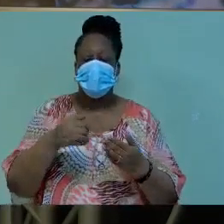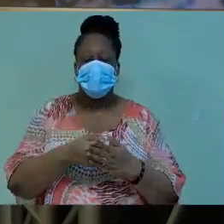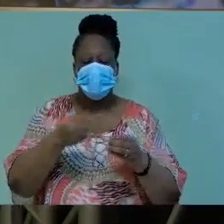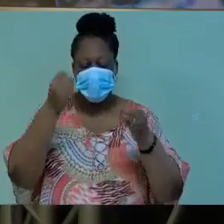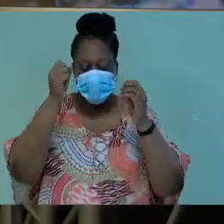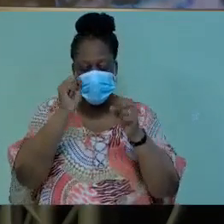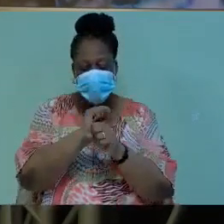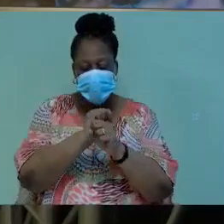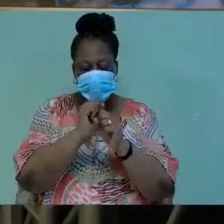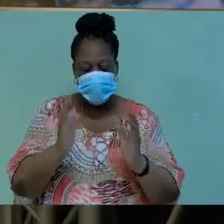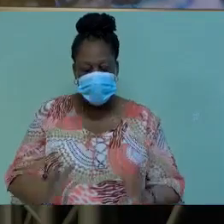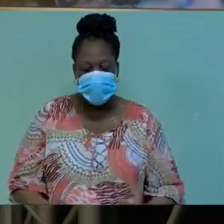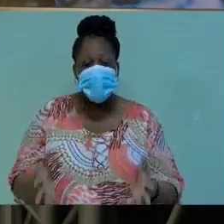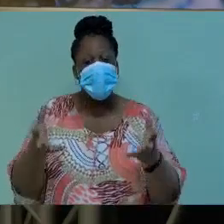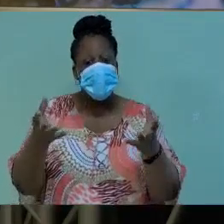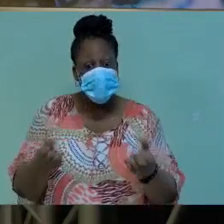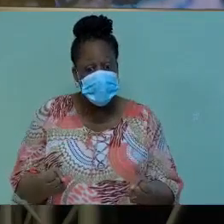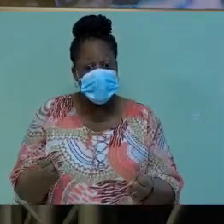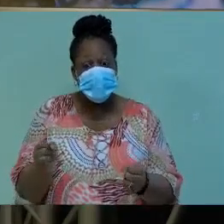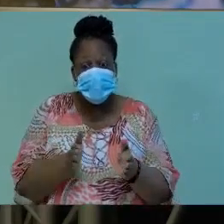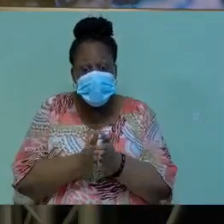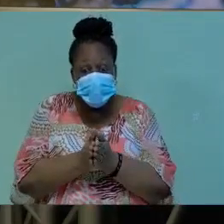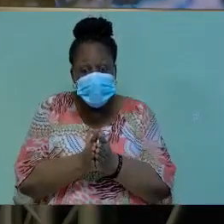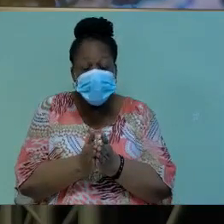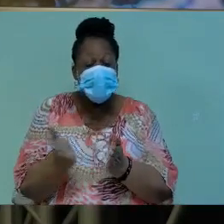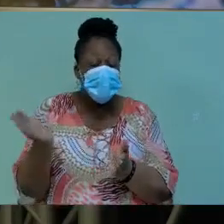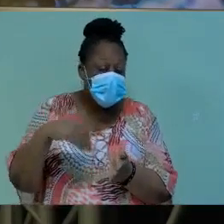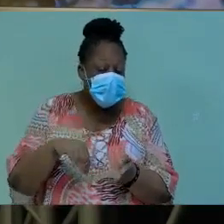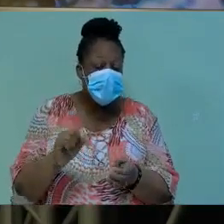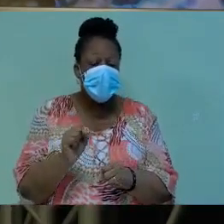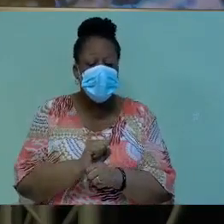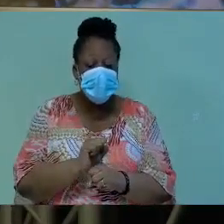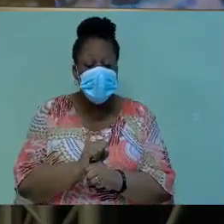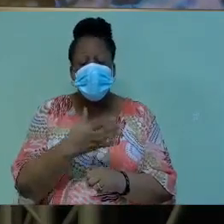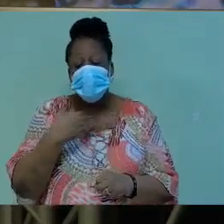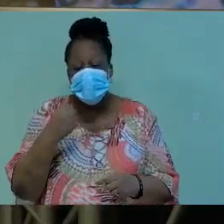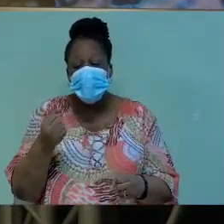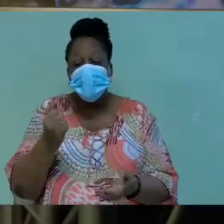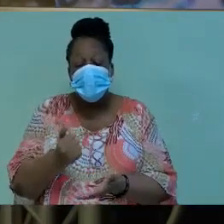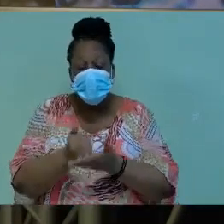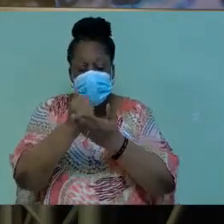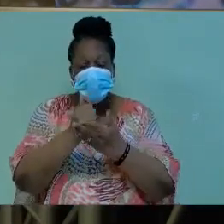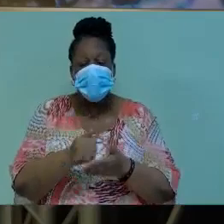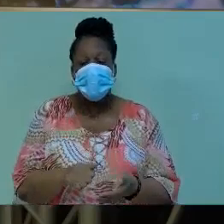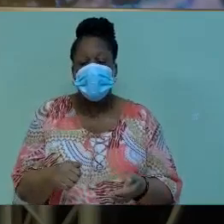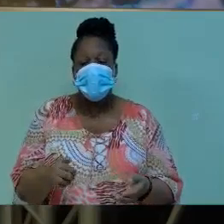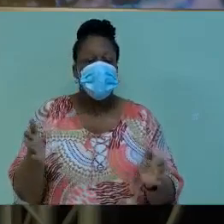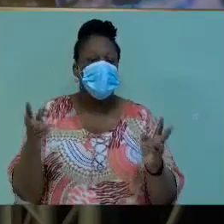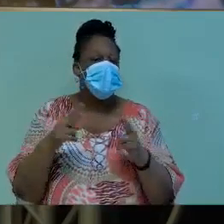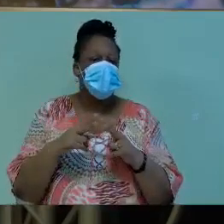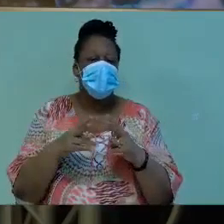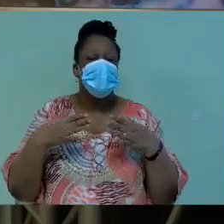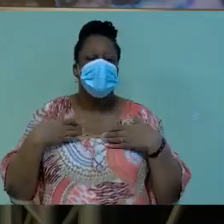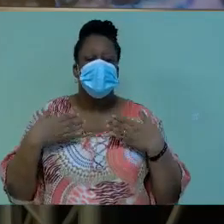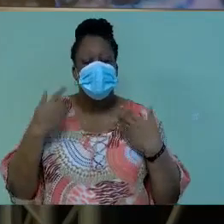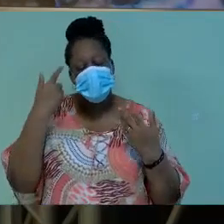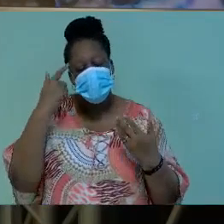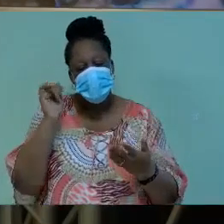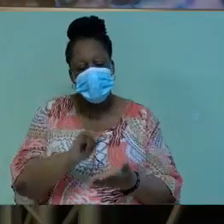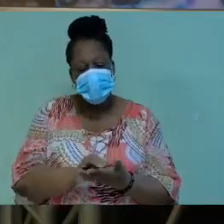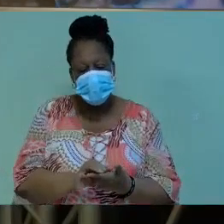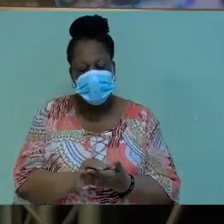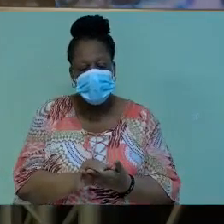Persons are eager to assist, persons are coming out to work, and I'm very, very pleased. So on behalf